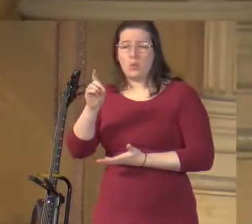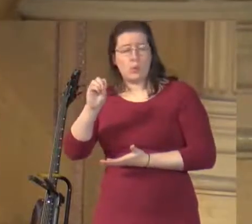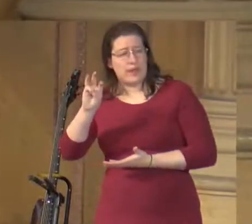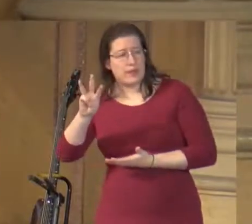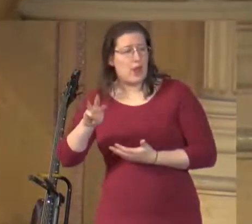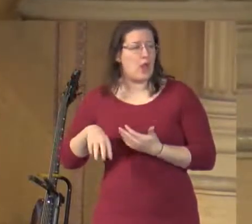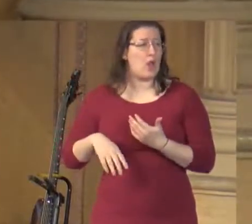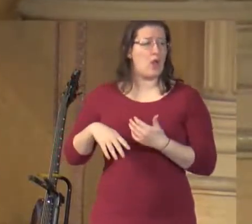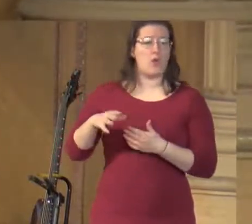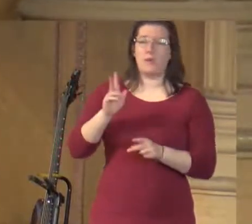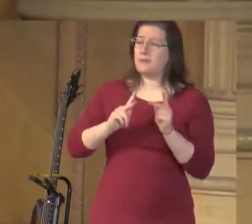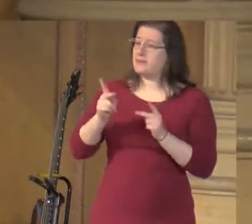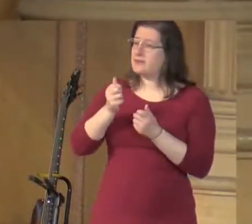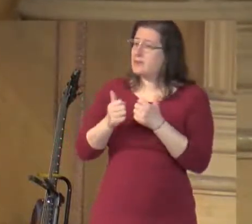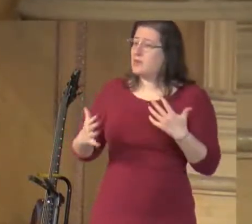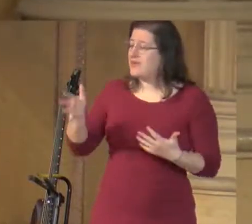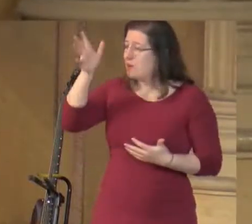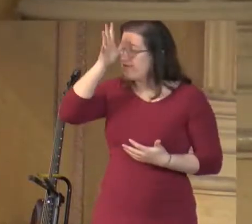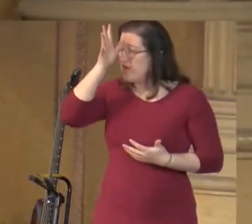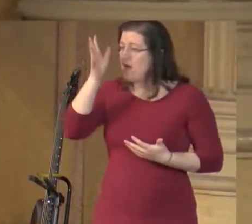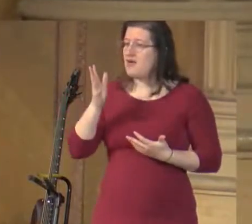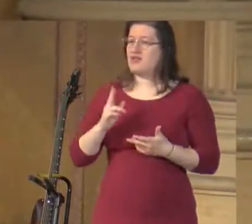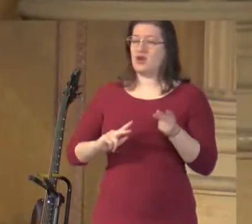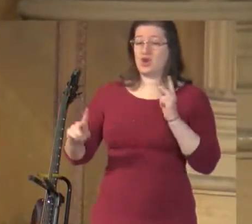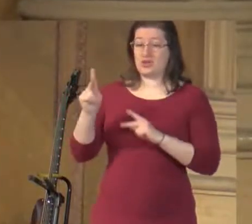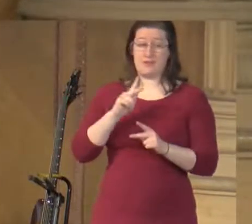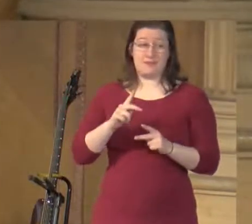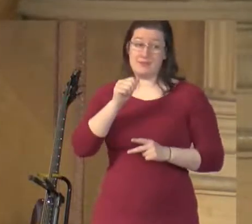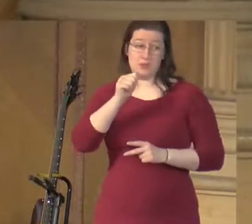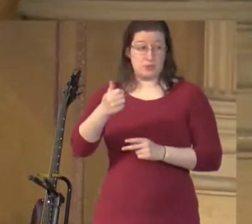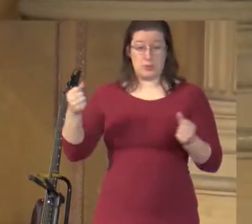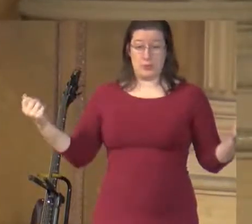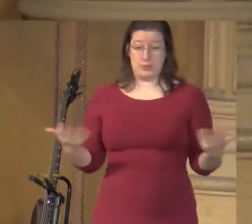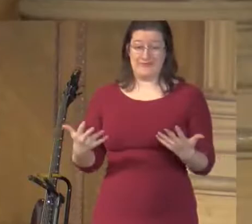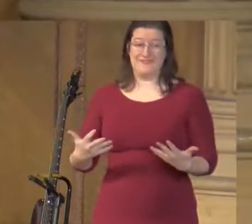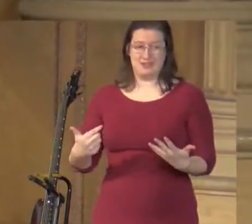who thrust aside the sojourner and do not fear me says the Lord of hosts